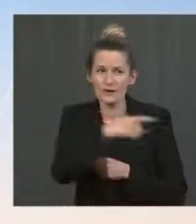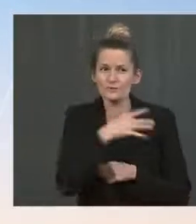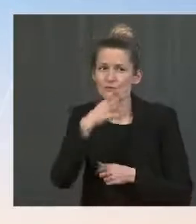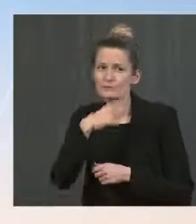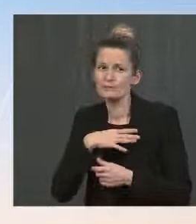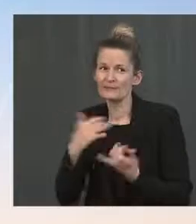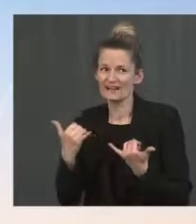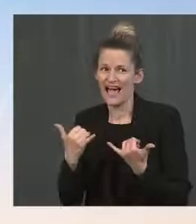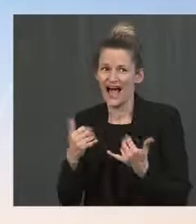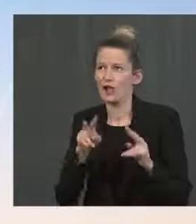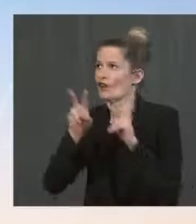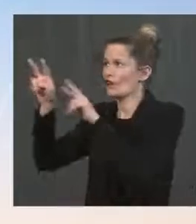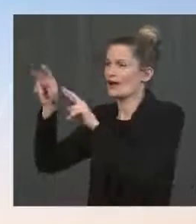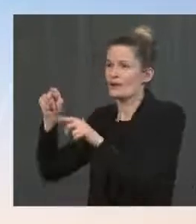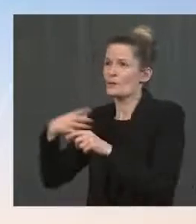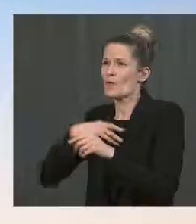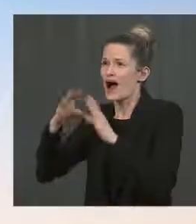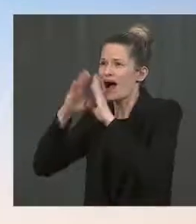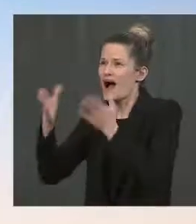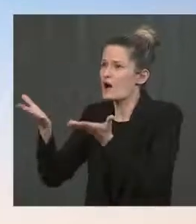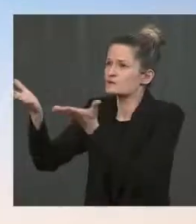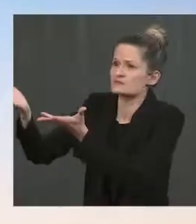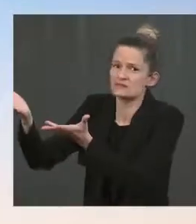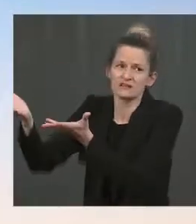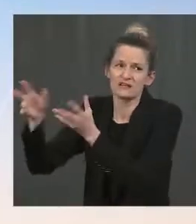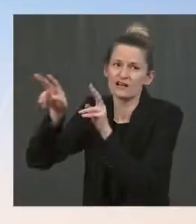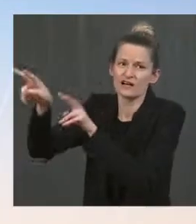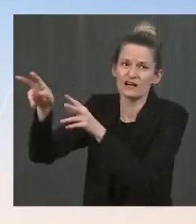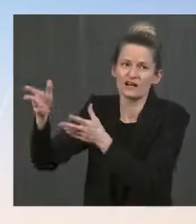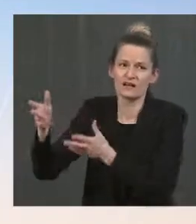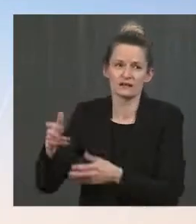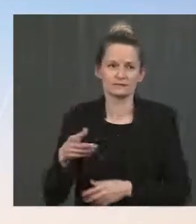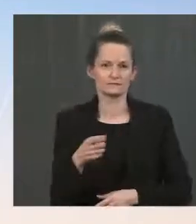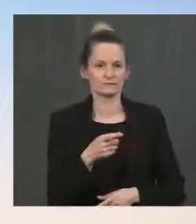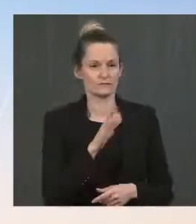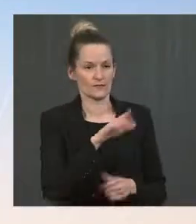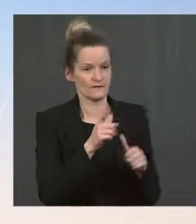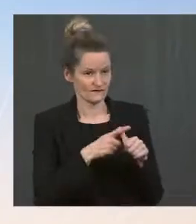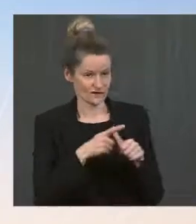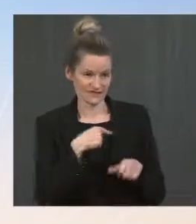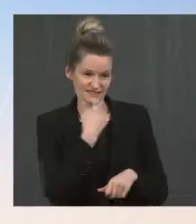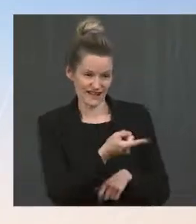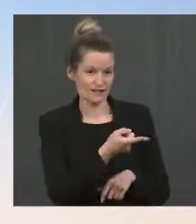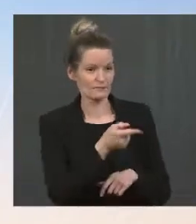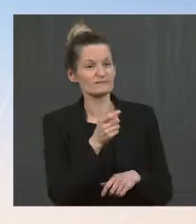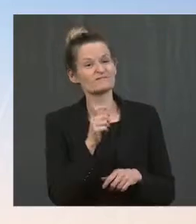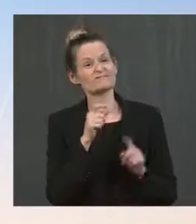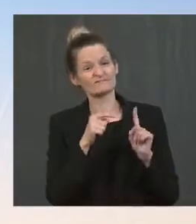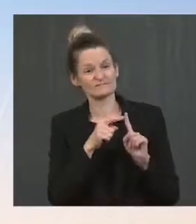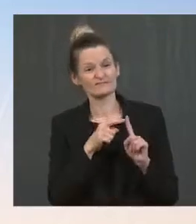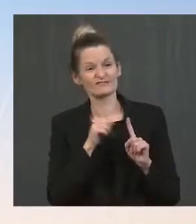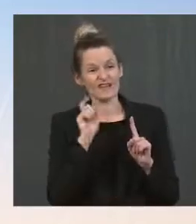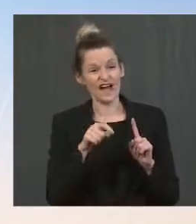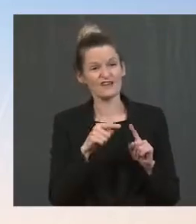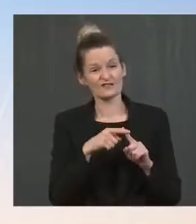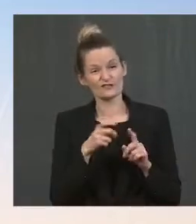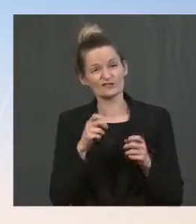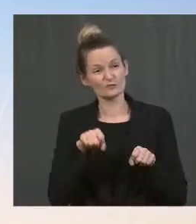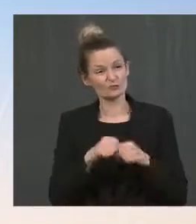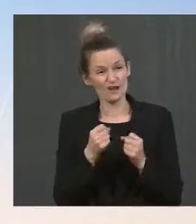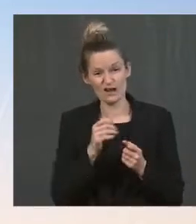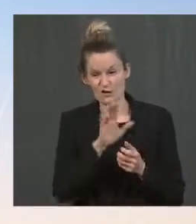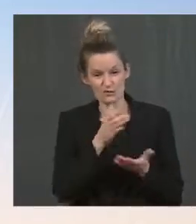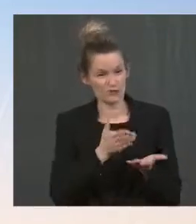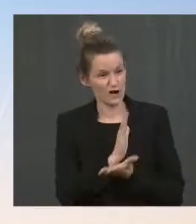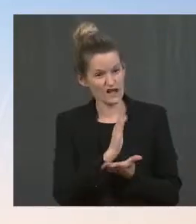help them? Is help on the way? Well, we would tell them first that this law is a violation of your rights, and we are going to do everything we can to